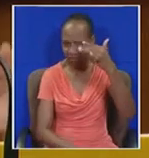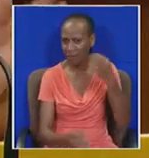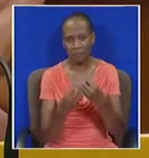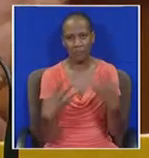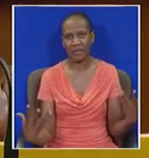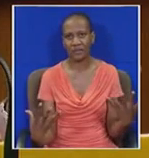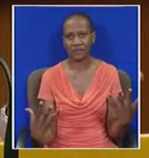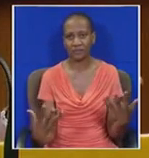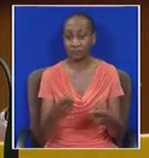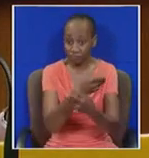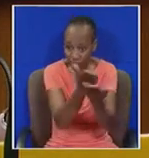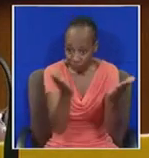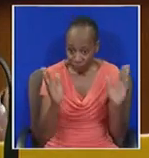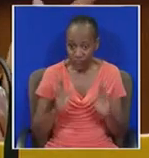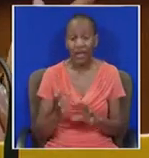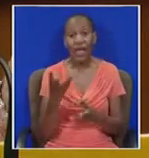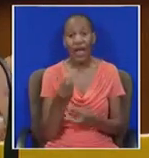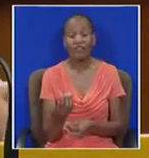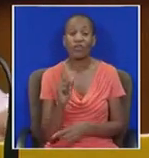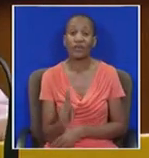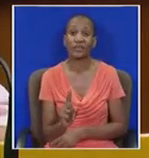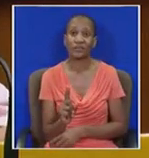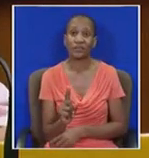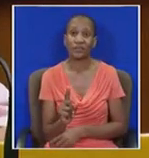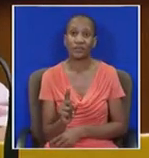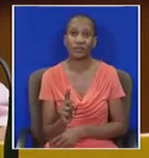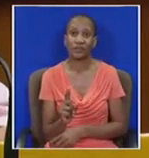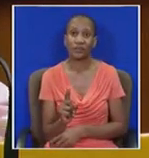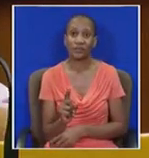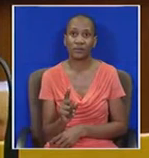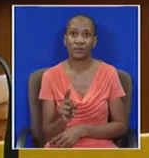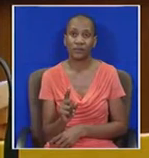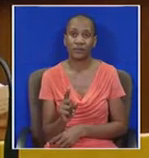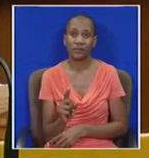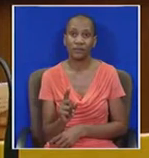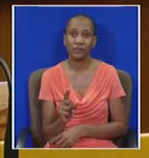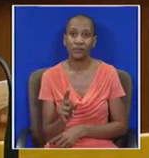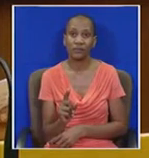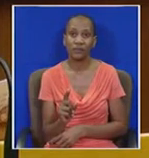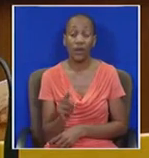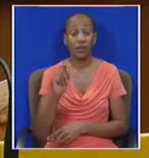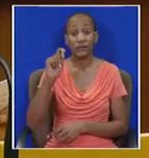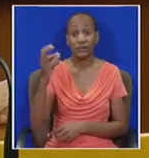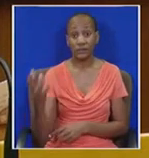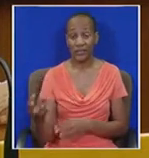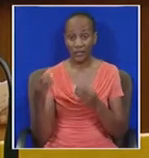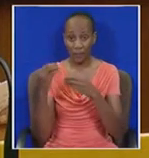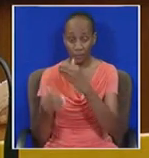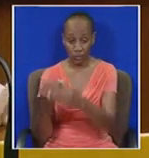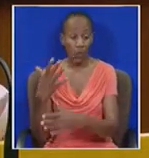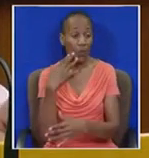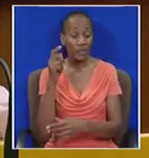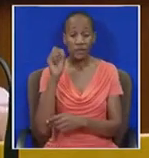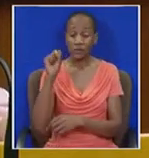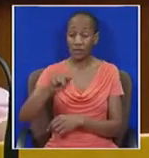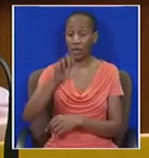we all have, wheelie bins. In the tenders, when South Africa plans to buy these